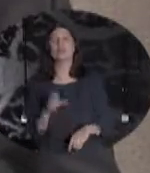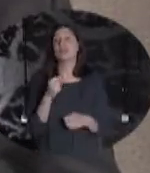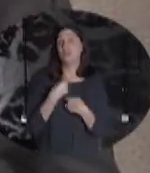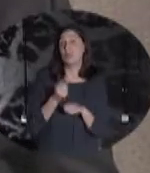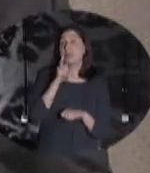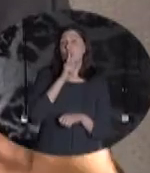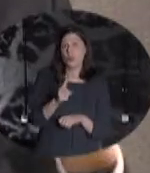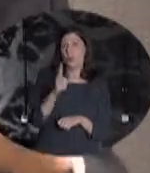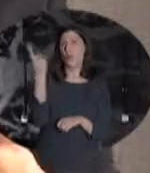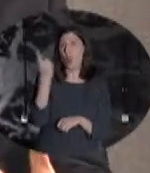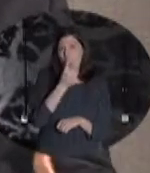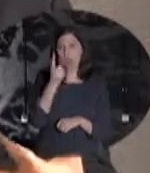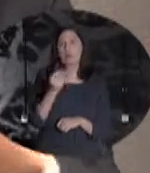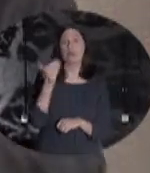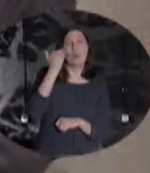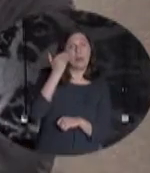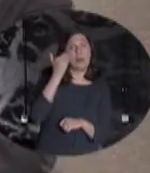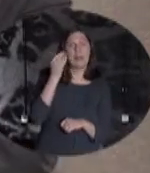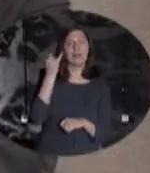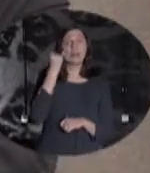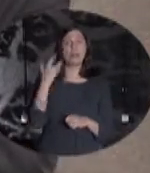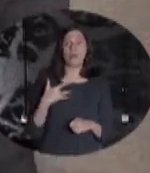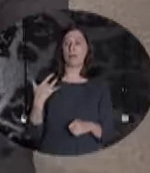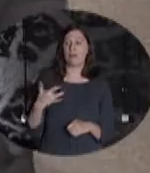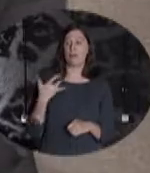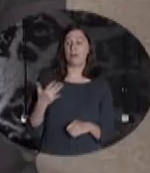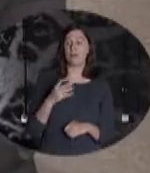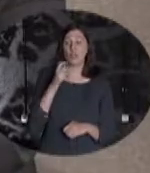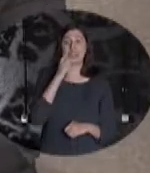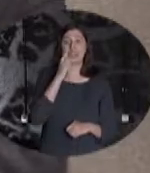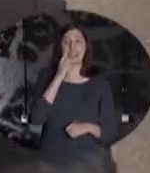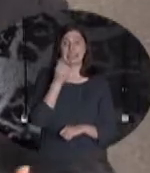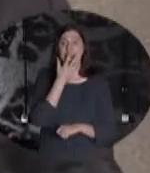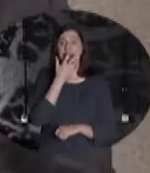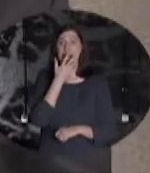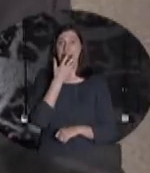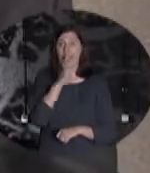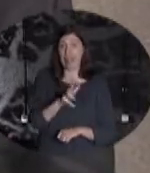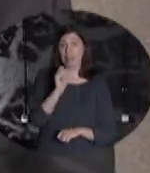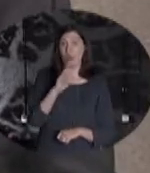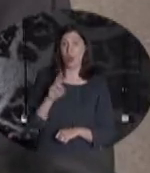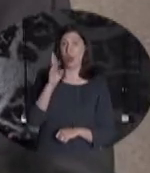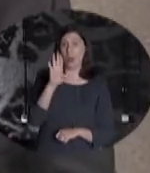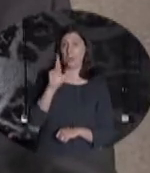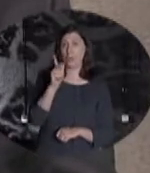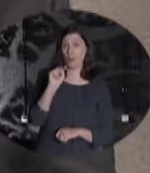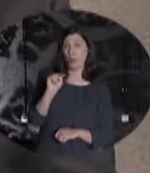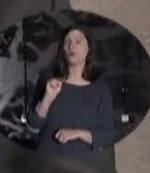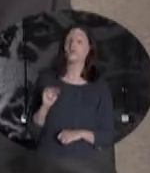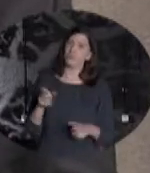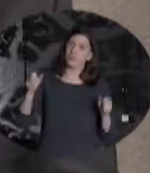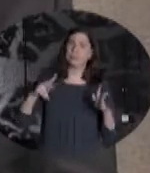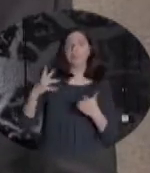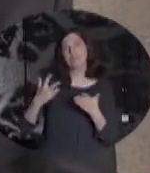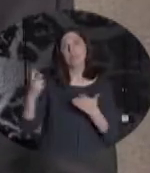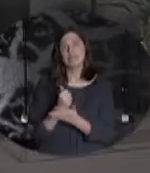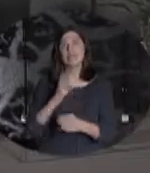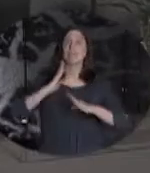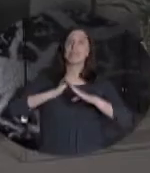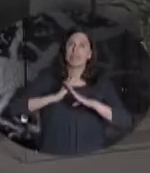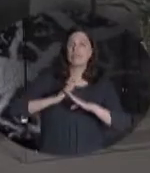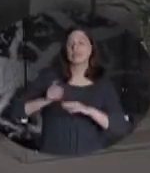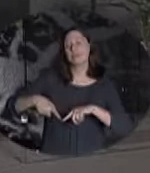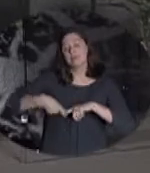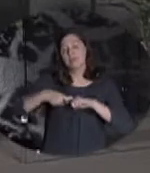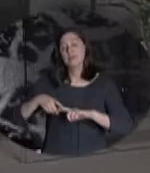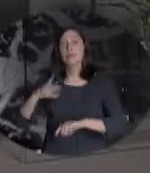sure that you're always just kind of aware. And if you feel like your skin is getting hot or starting to burn, that's a good opportunity to, hey, I'm going to stop and reapply. Are there